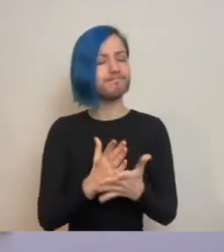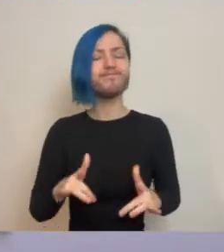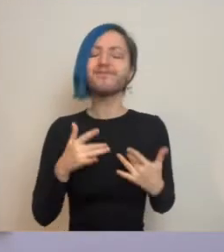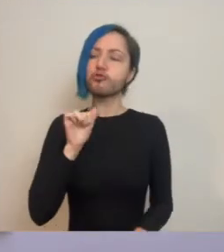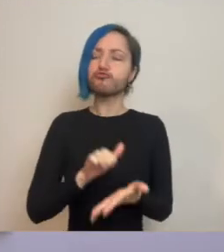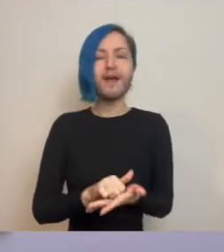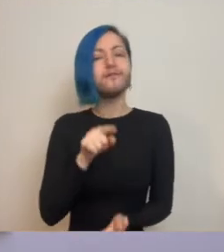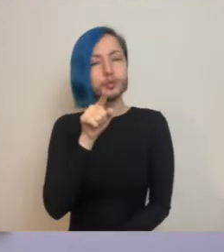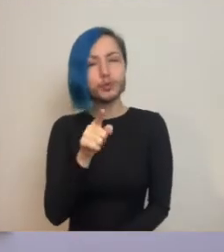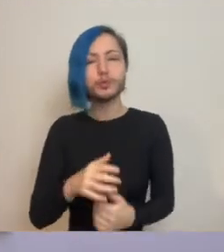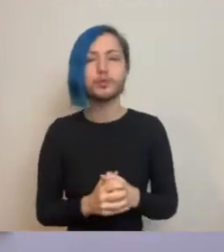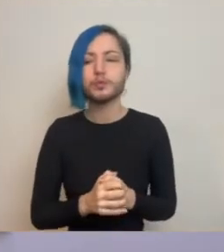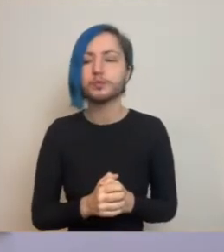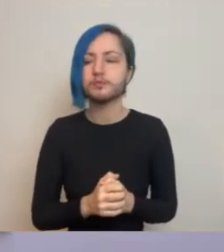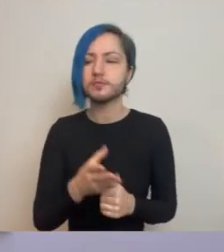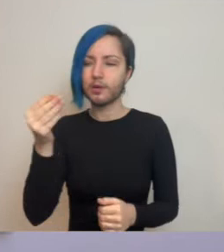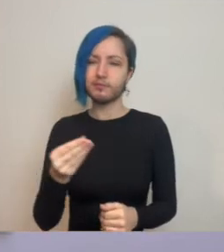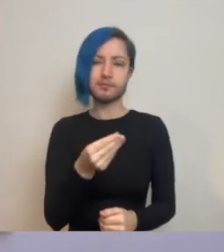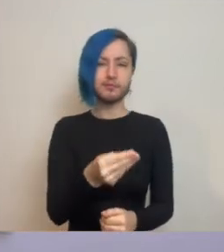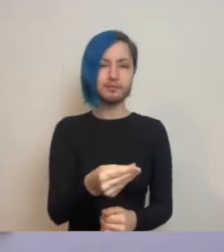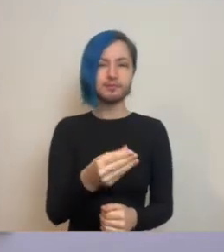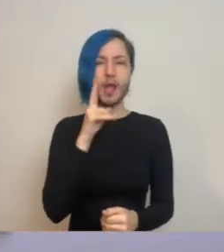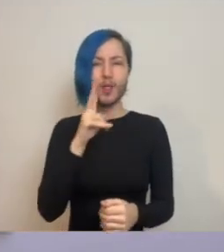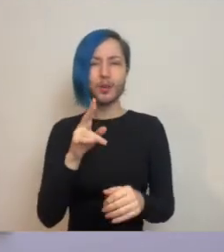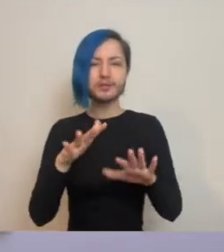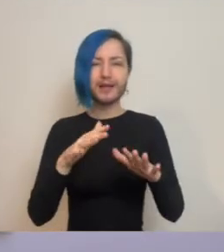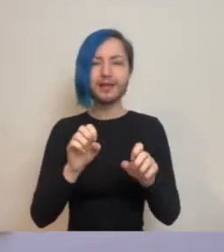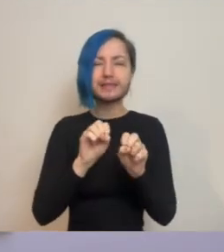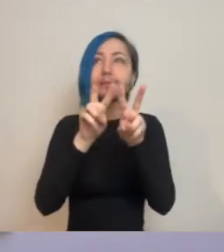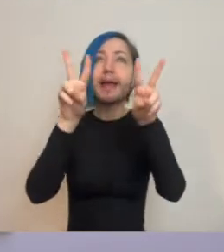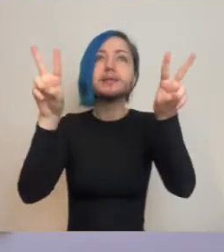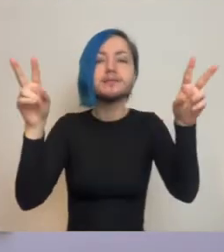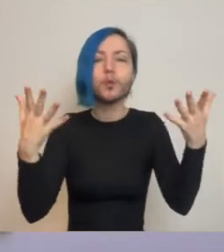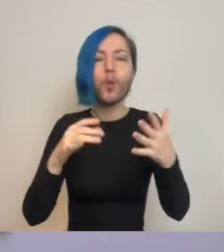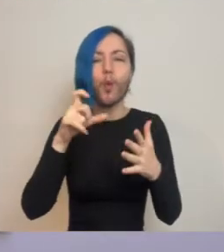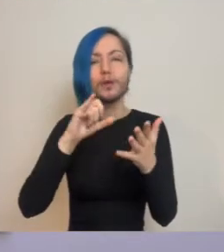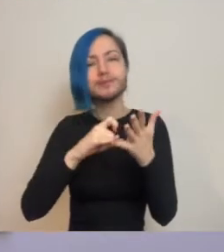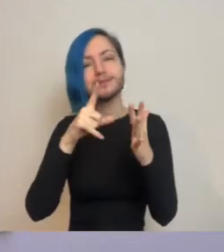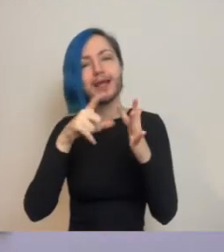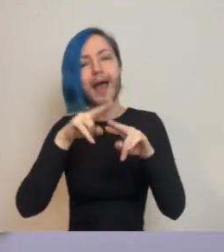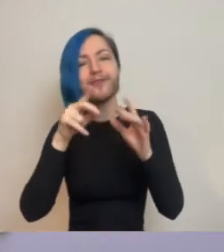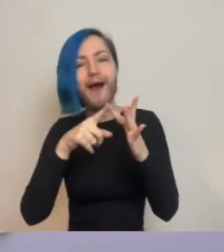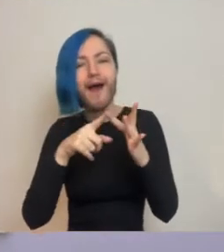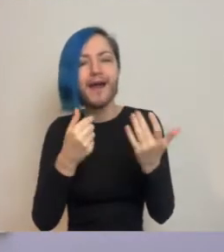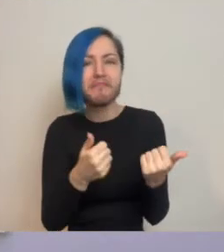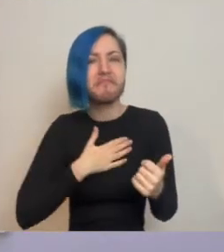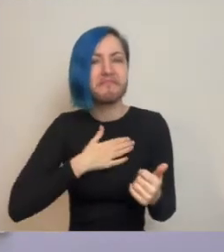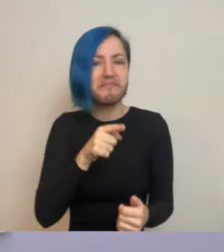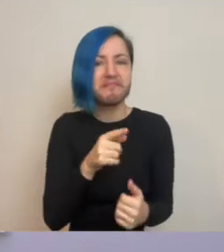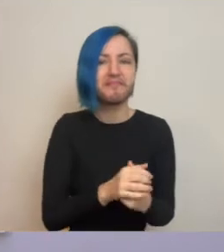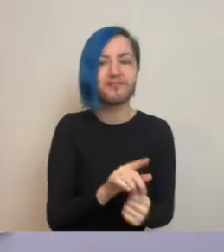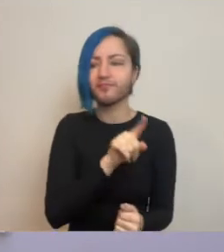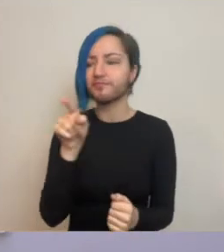you. So I'm going to put that on there. It looks a little bit kind of spacey and sci-fi, which I really like. And then on this white one,